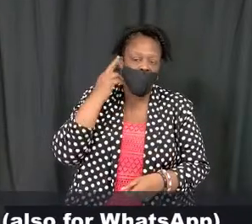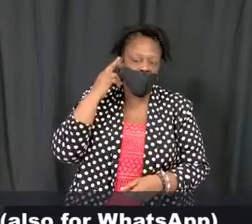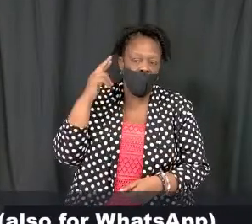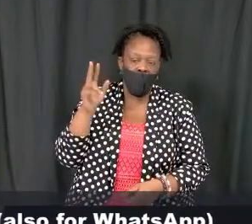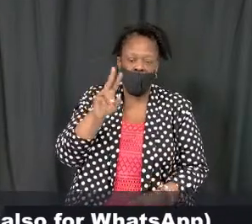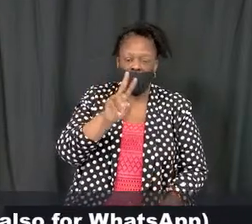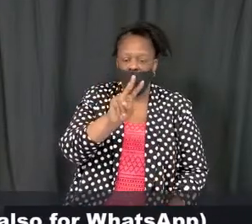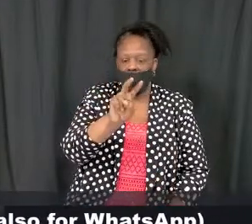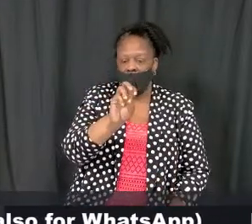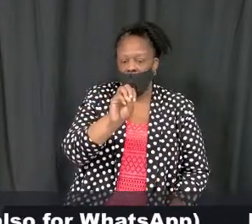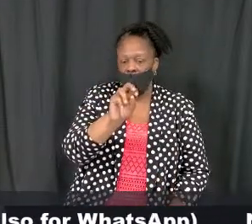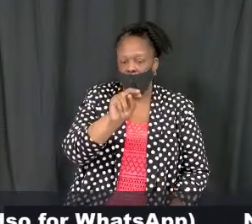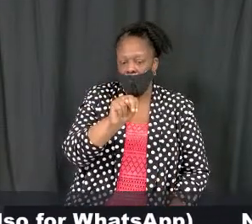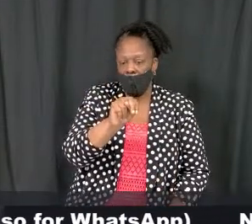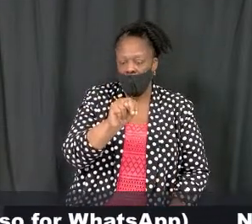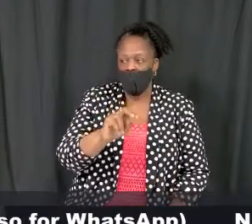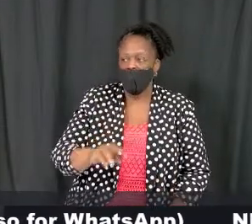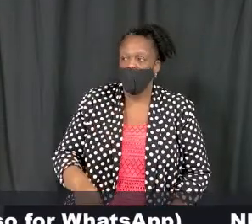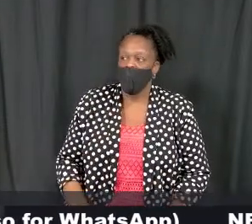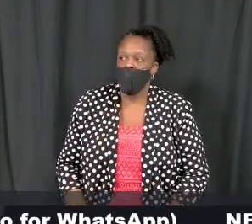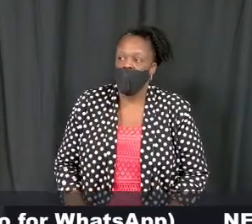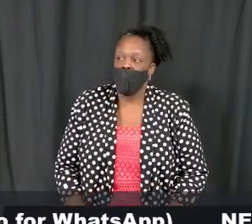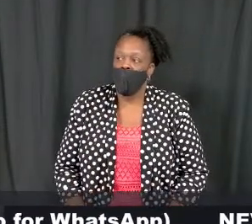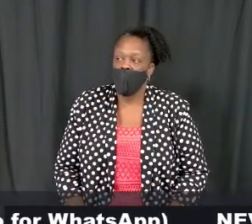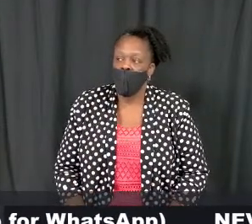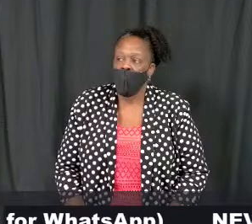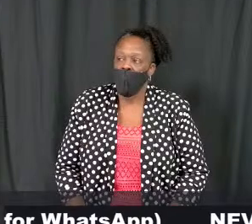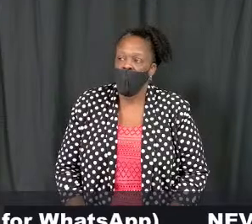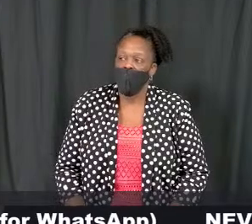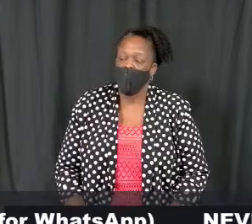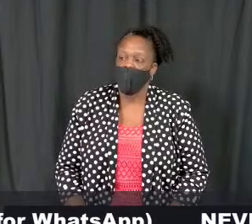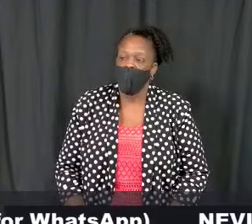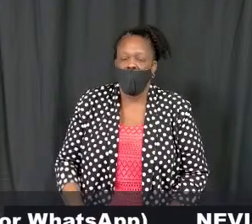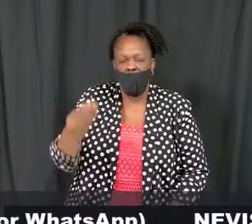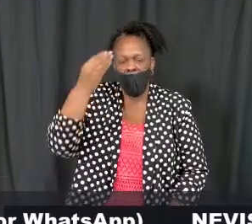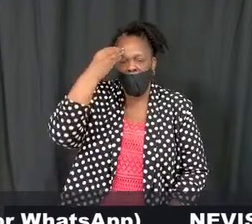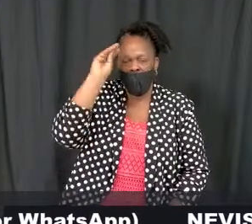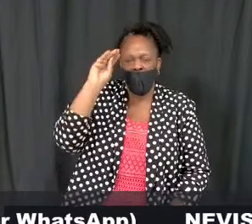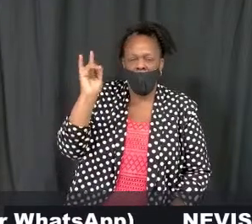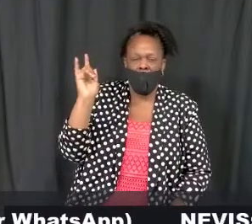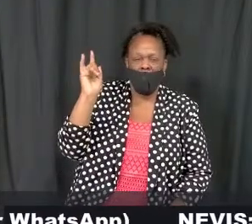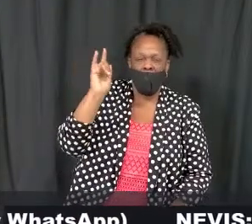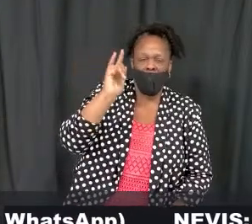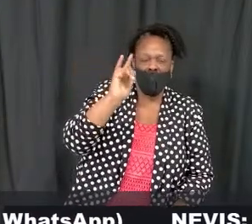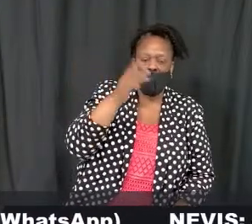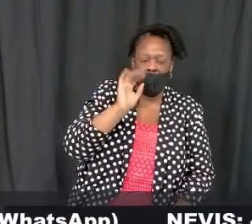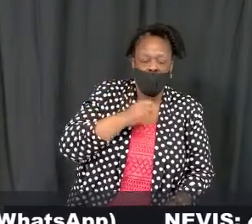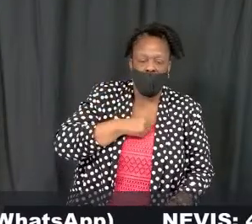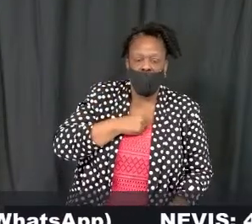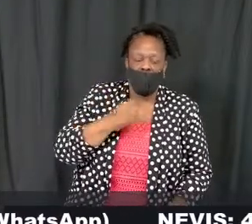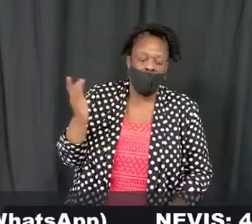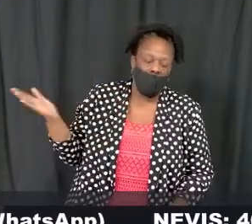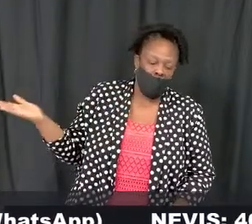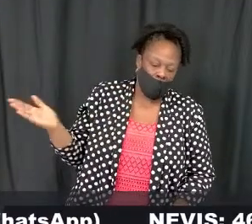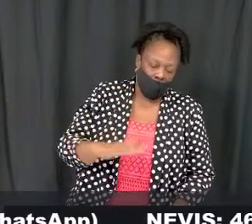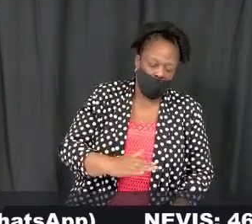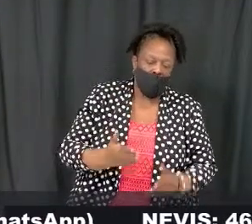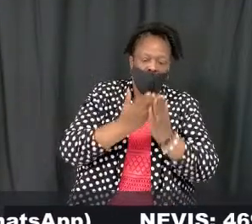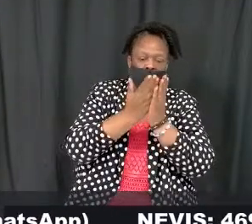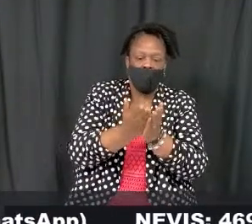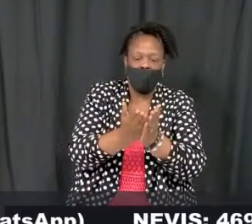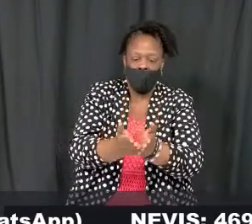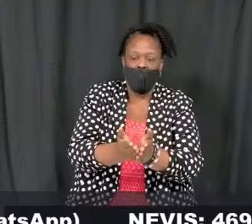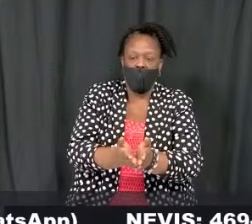The male that entered St. Kitts illegally last week via a fishing boat and was apprehended